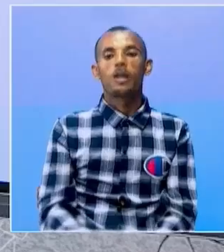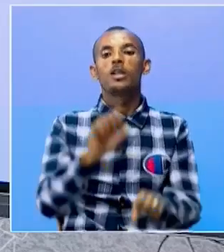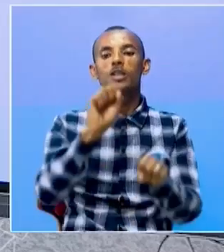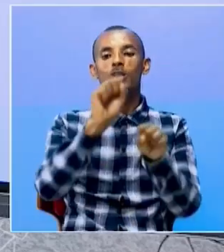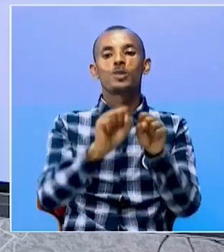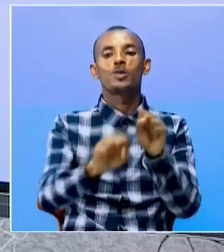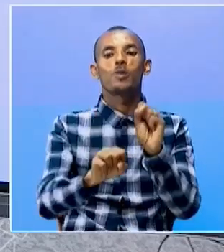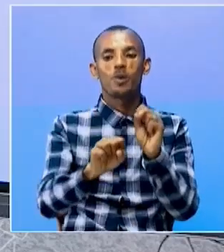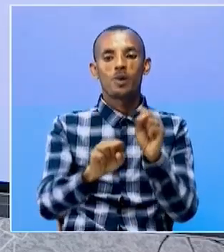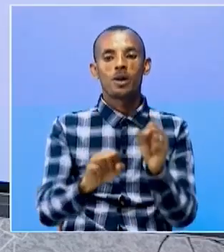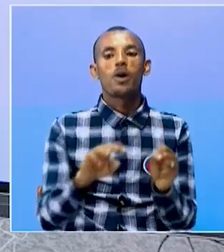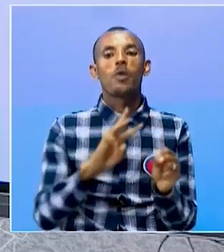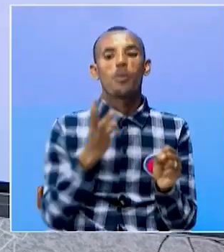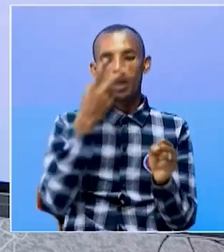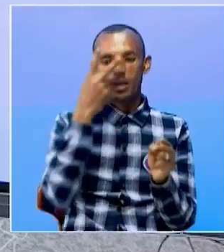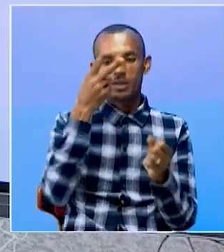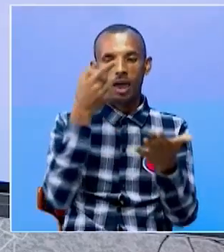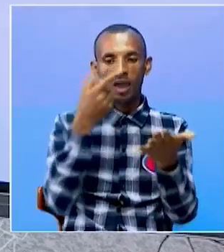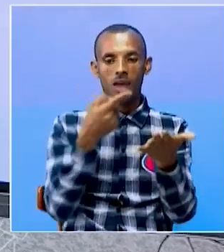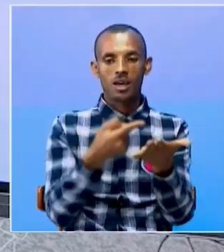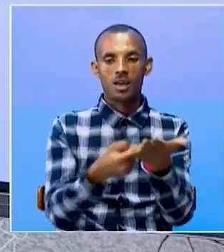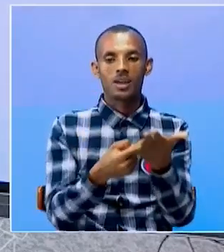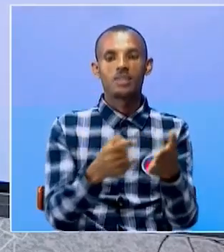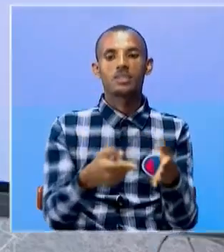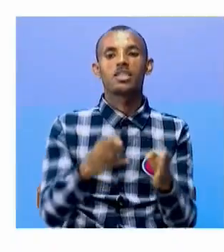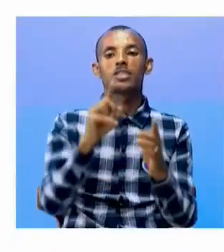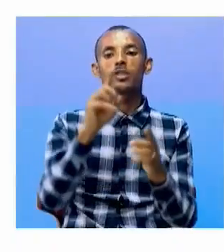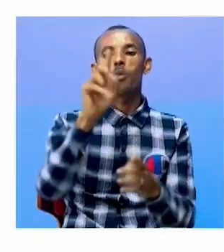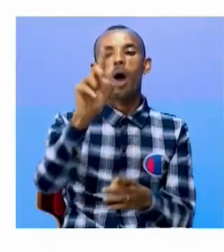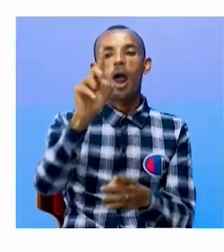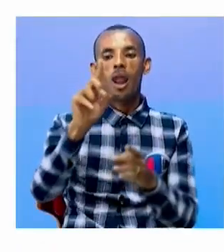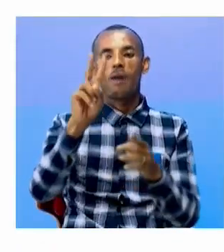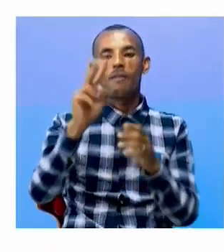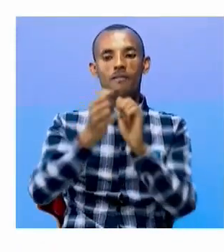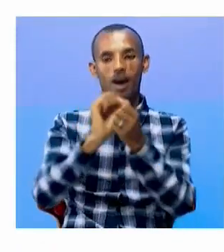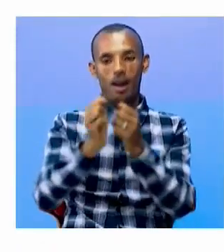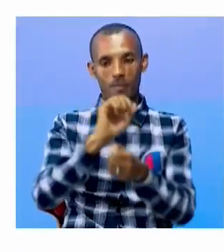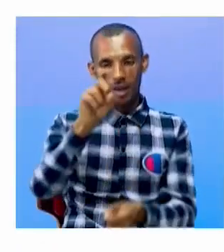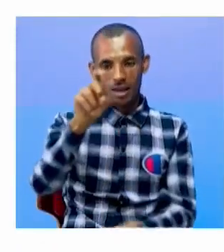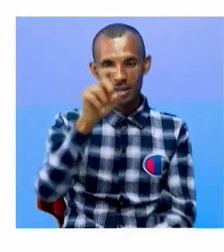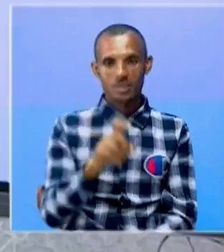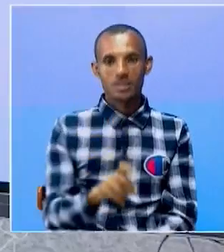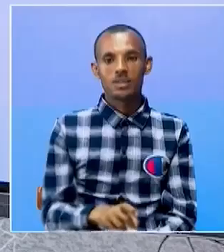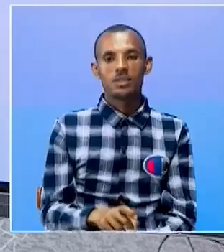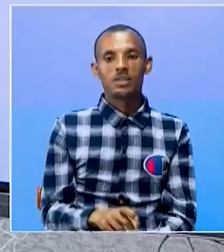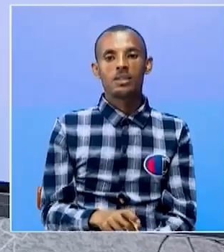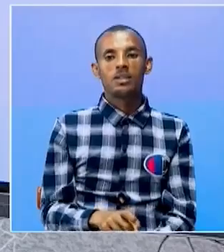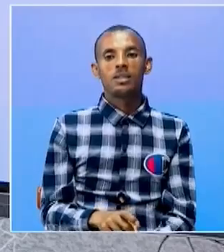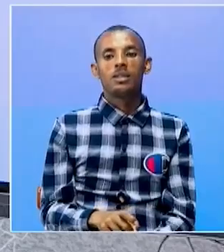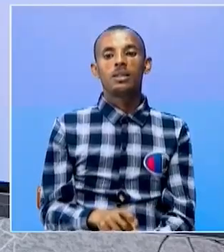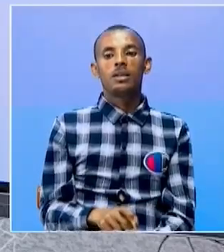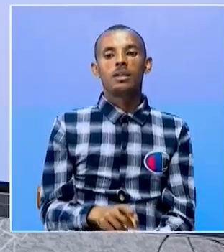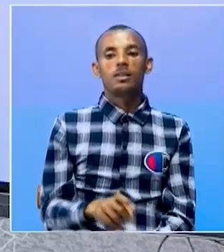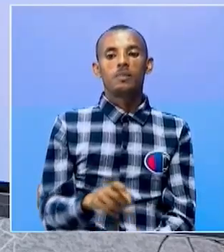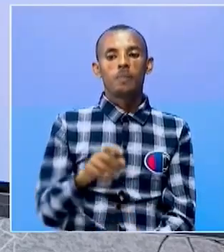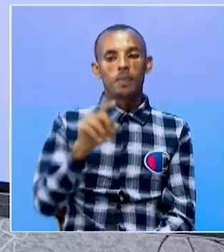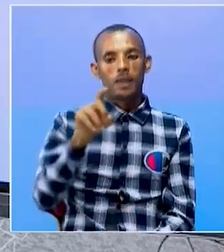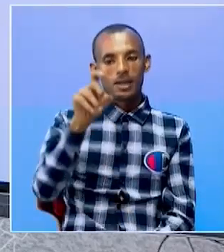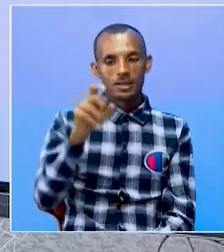So, as you can see here, there is one variable. The variable exponent must be